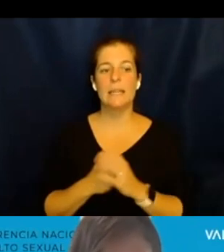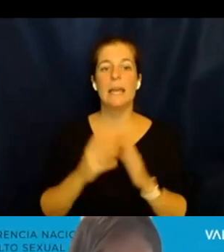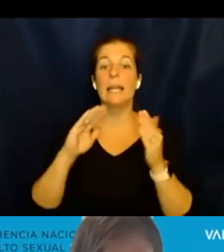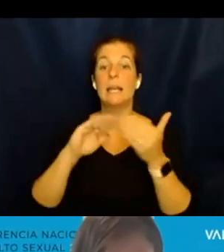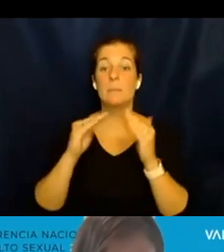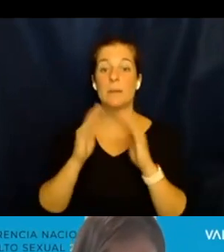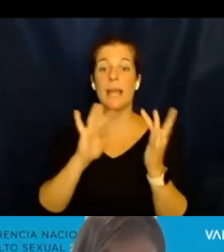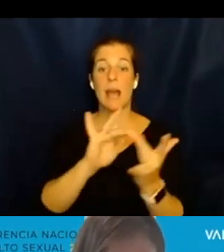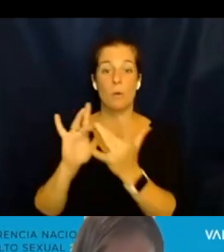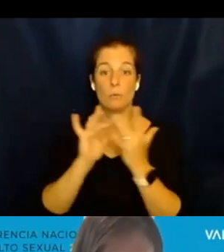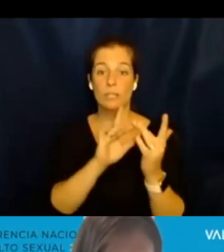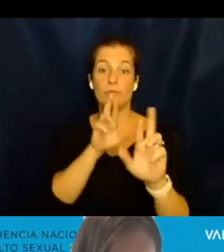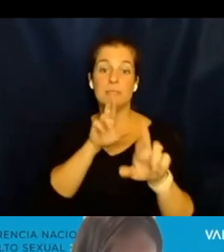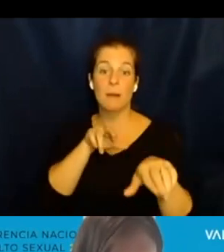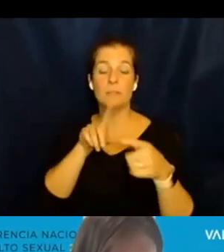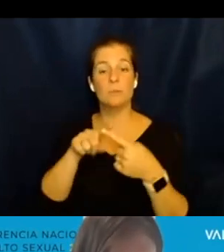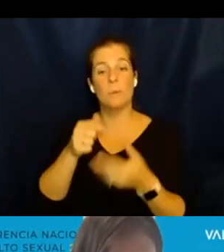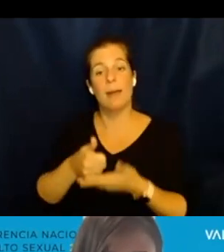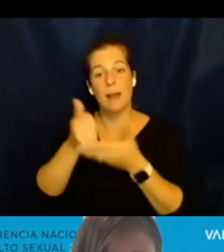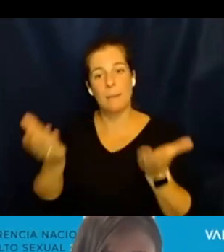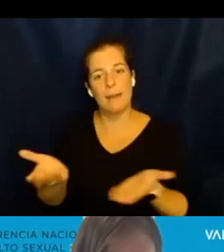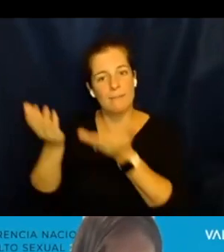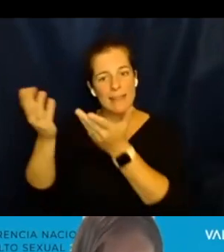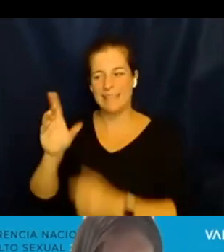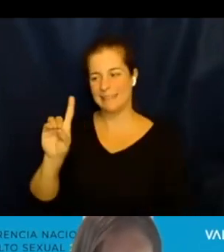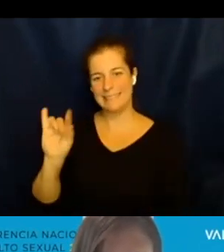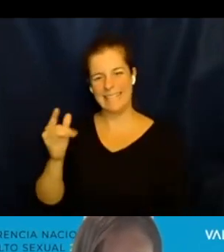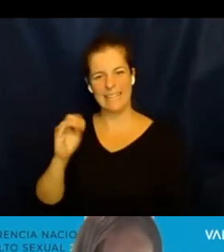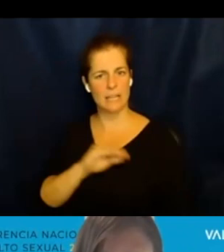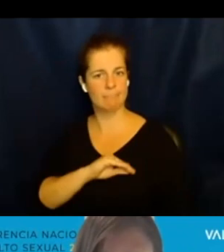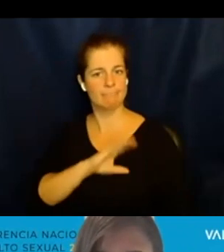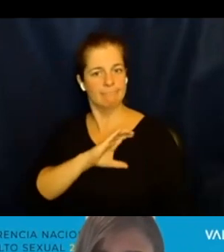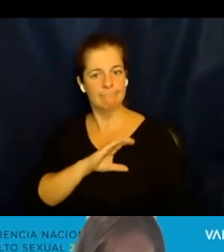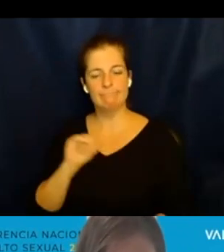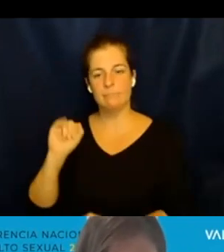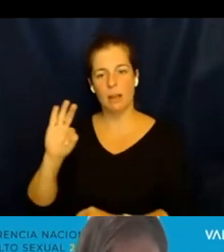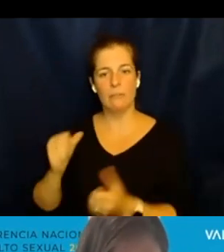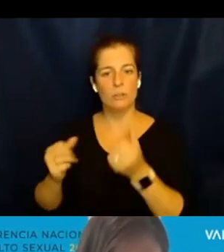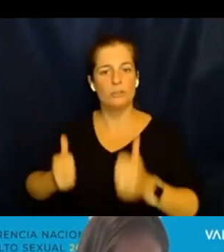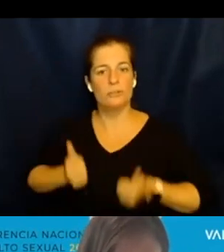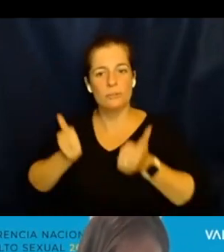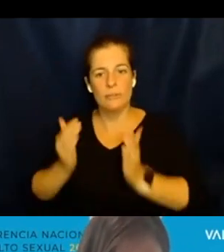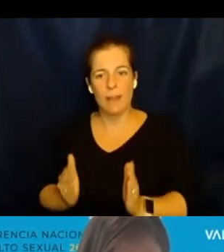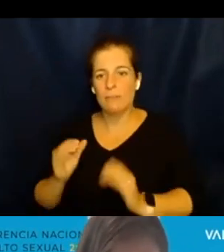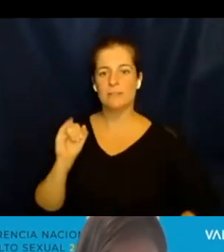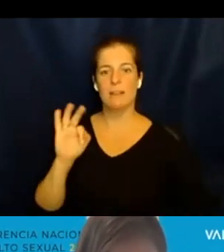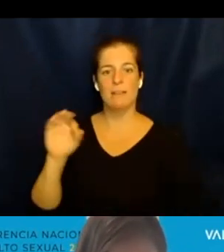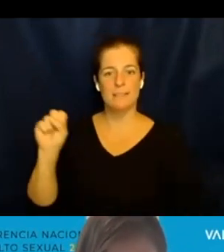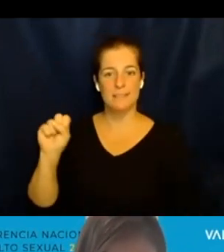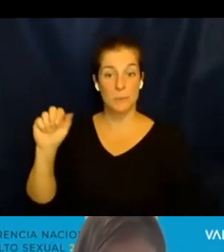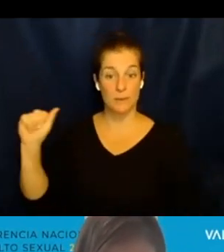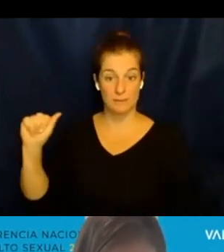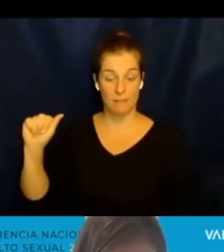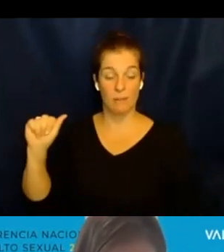responses to help elevate the dignity of the survivors of sexual assault through